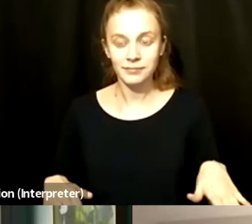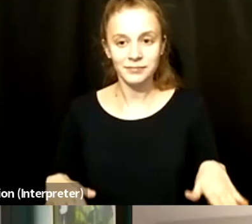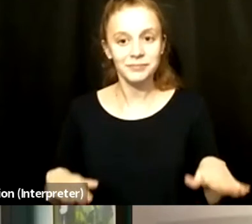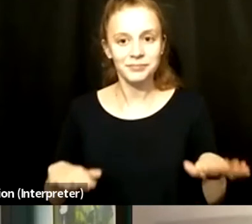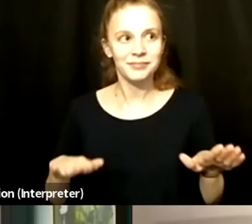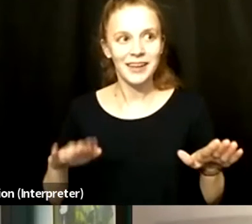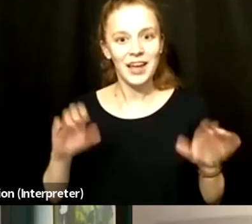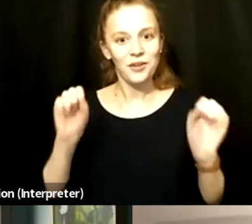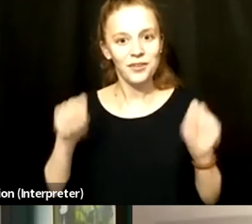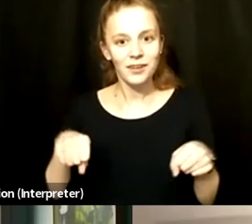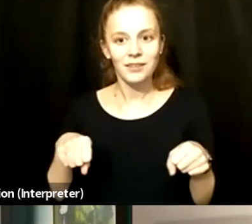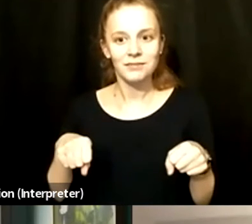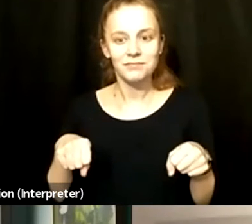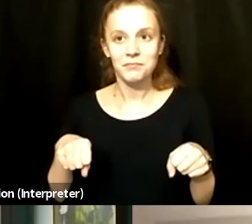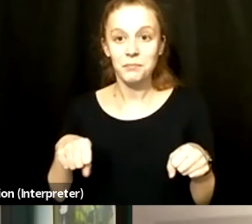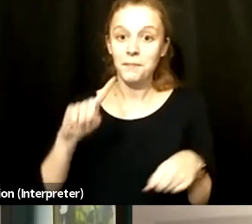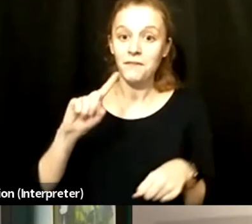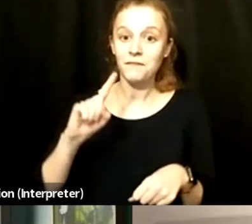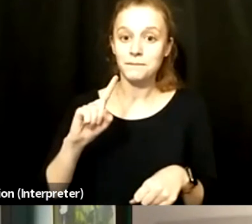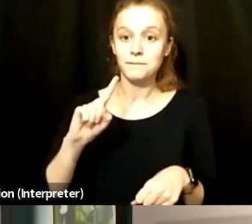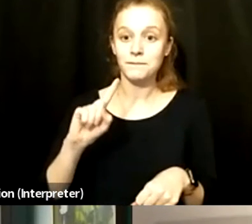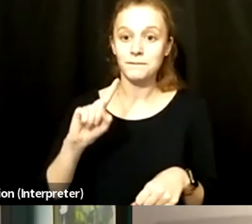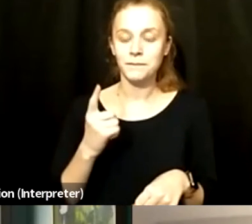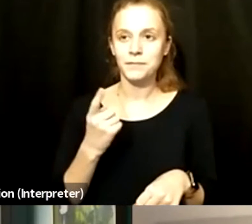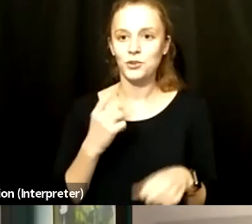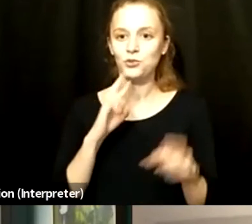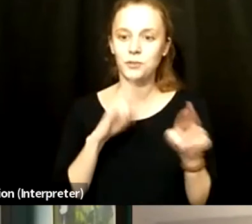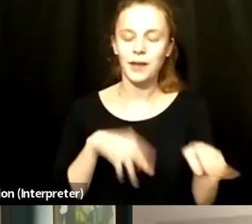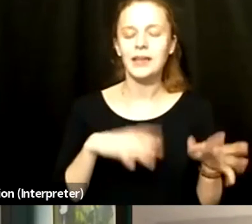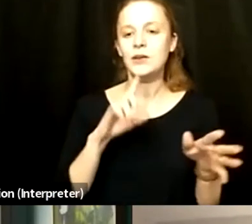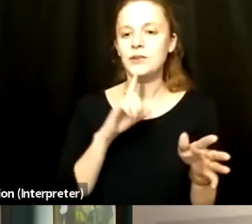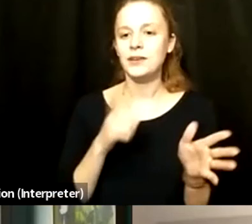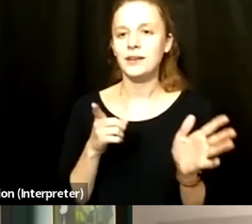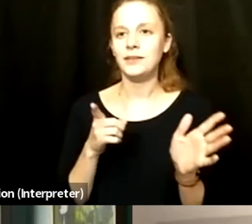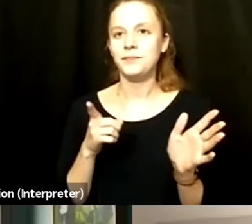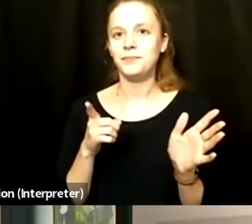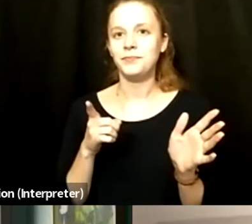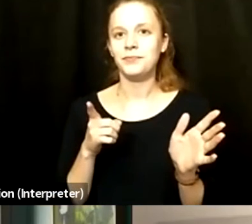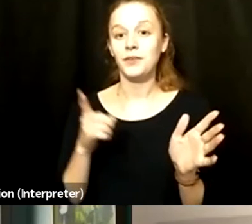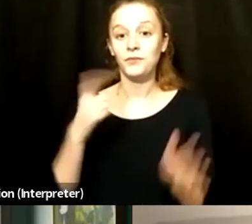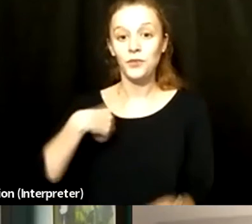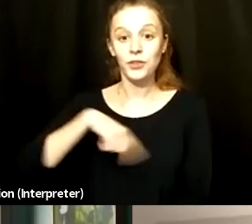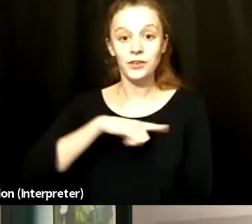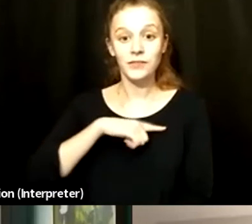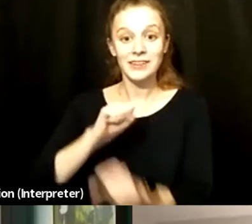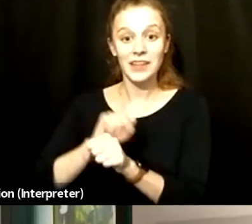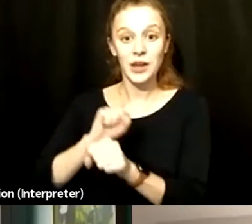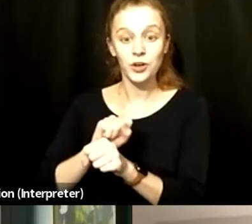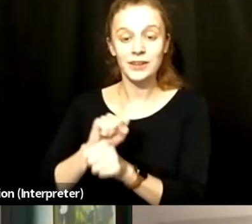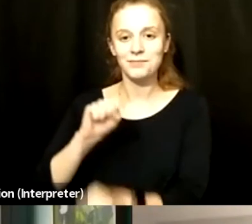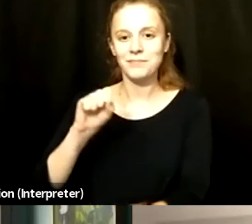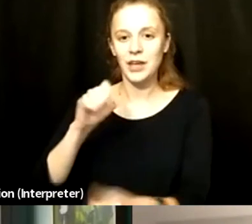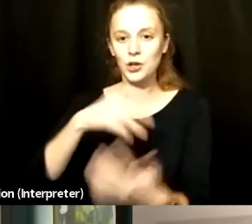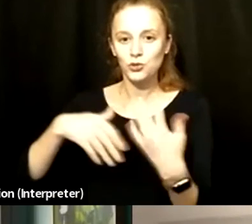be a first response to, especially I think those of us that, work in social justice places and